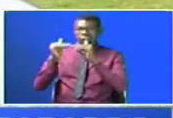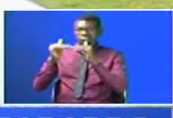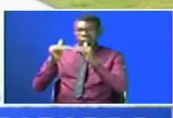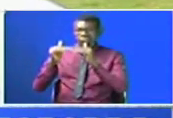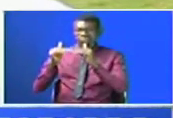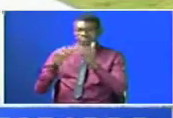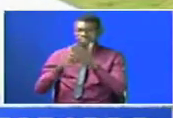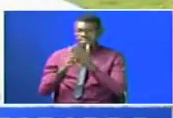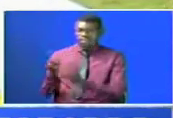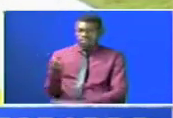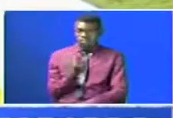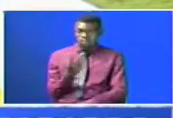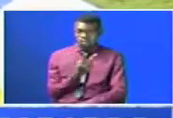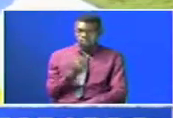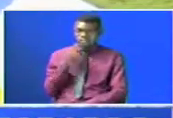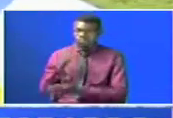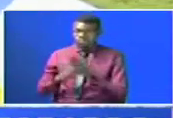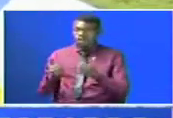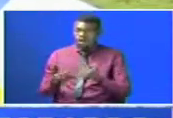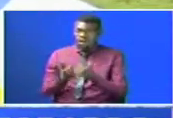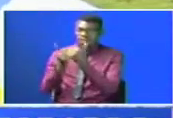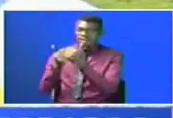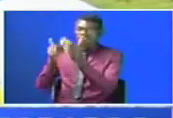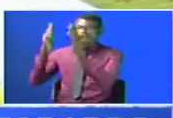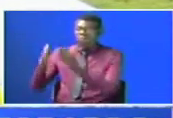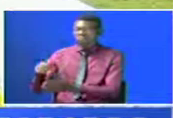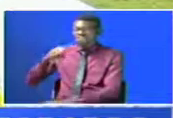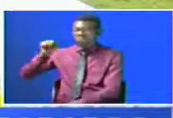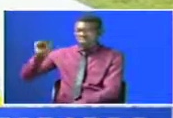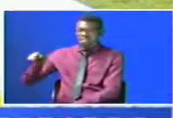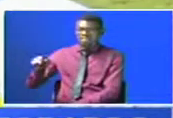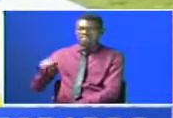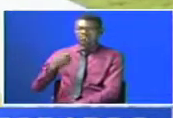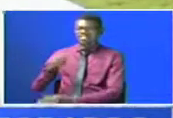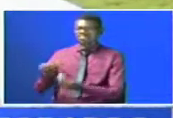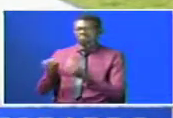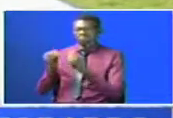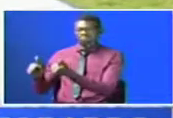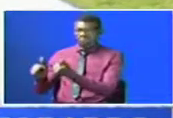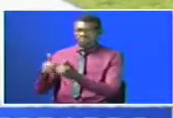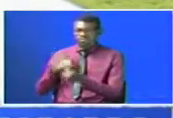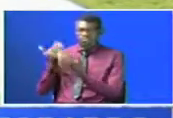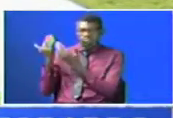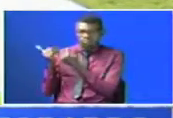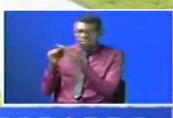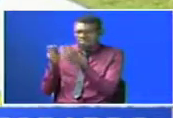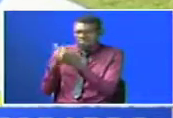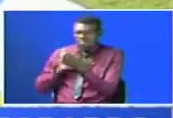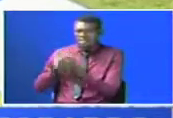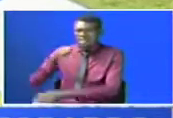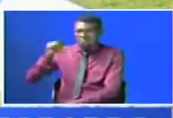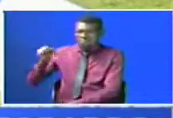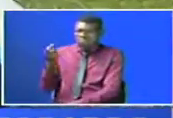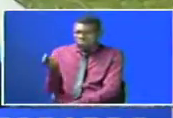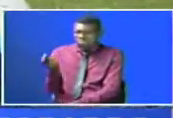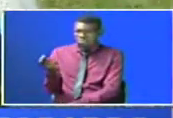wote nilivyosema mwanzo kwamba ni atakayefanya makosa kidogo ataibuka mshindi, na natarajia kwamba timu yangu itakuwa na makosa kidogo zaidi